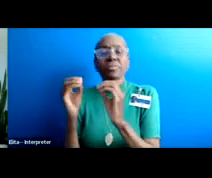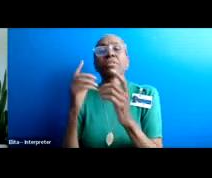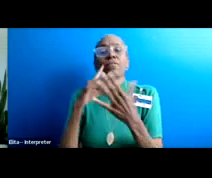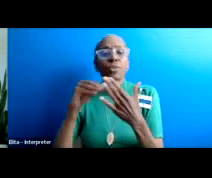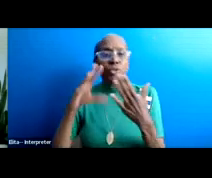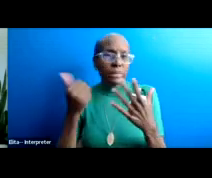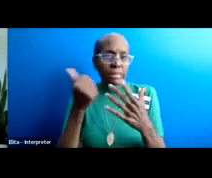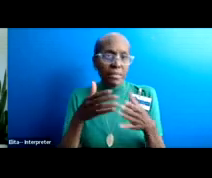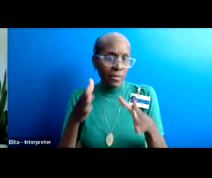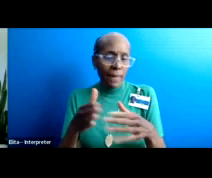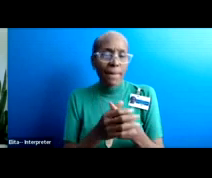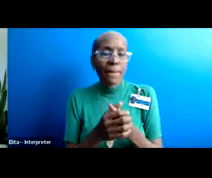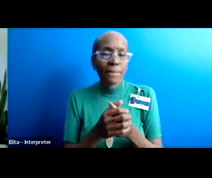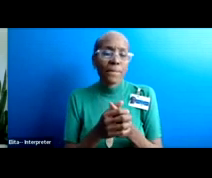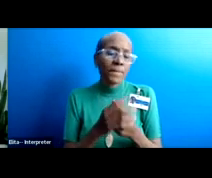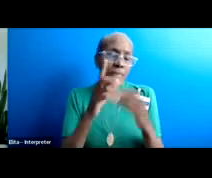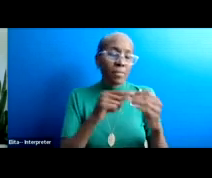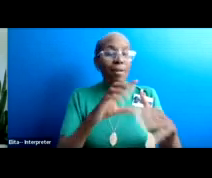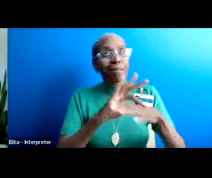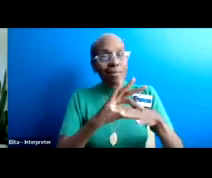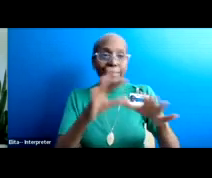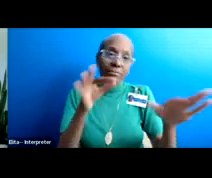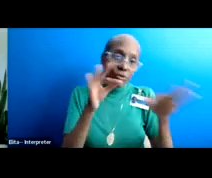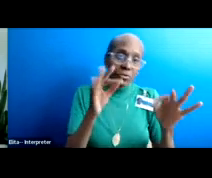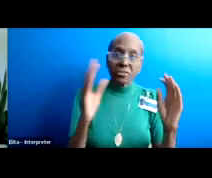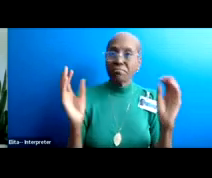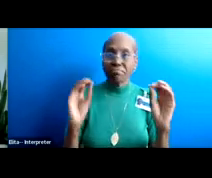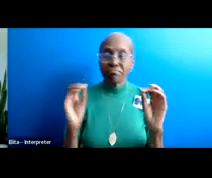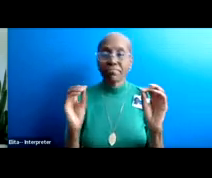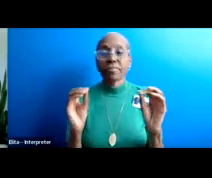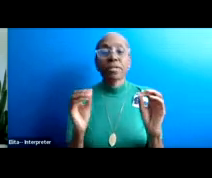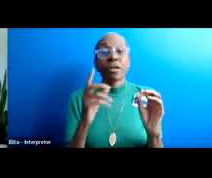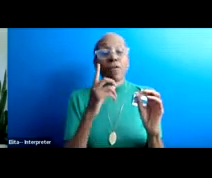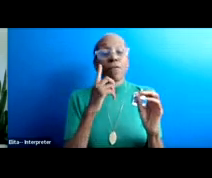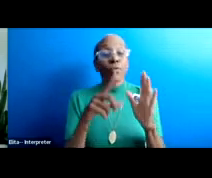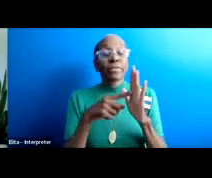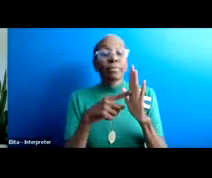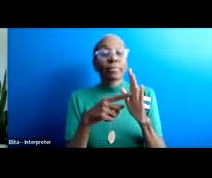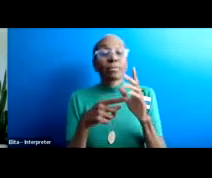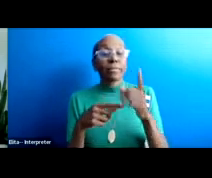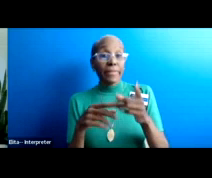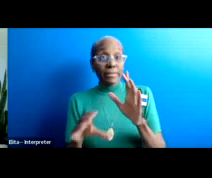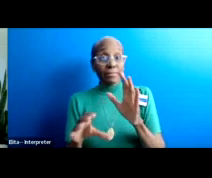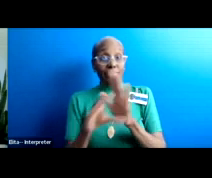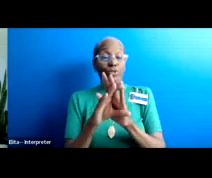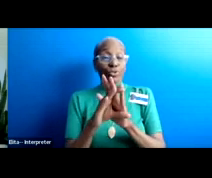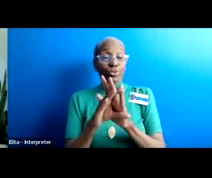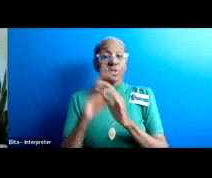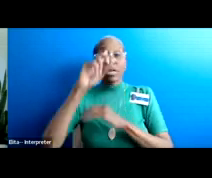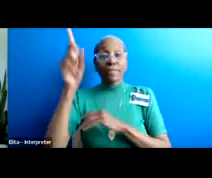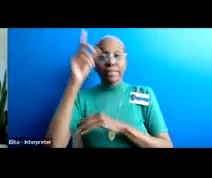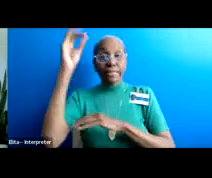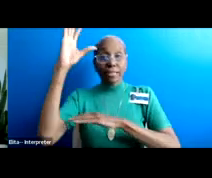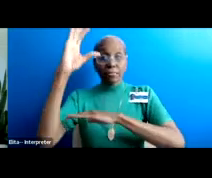student in any way in terms of content or instruction. So for instance, this picture of a